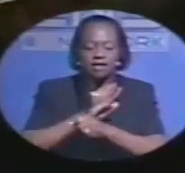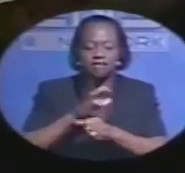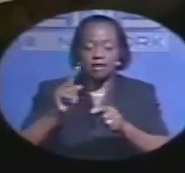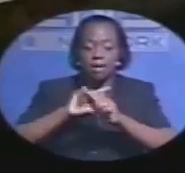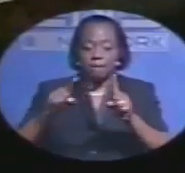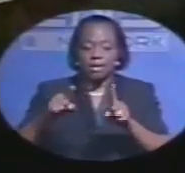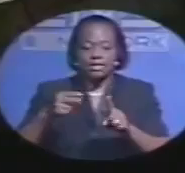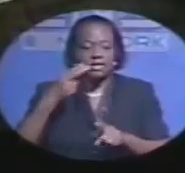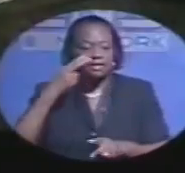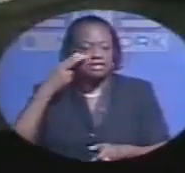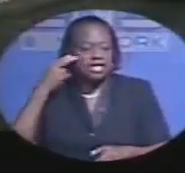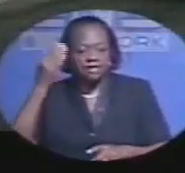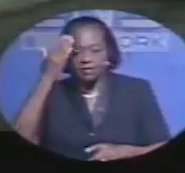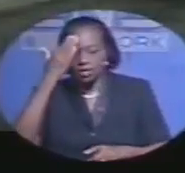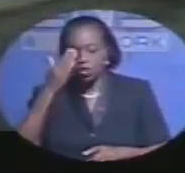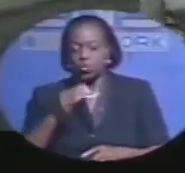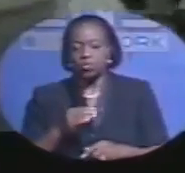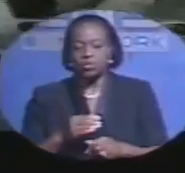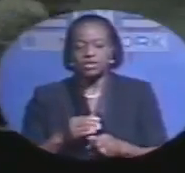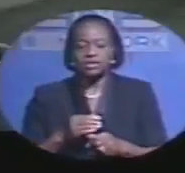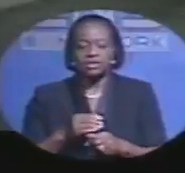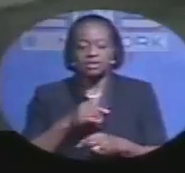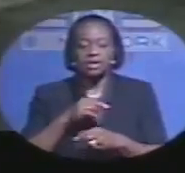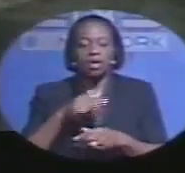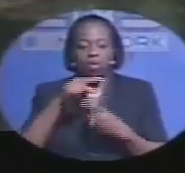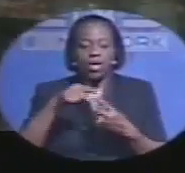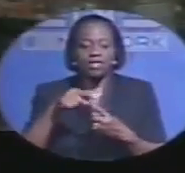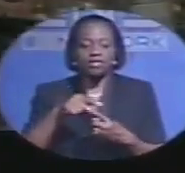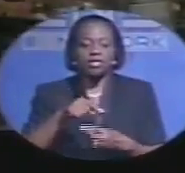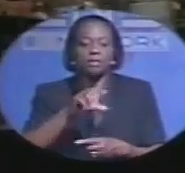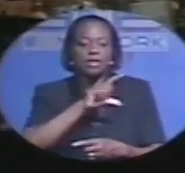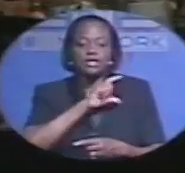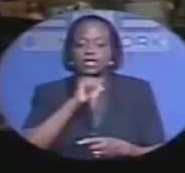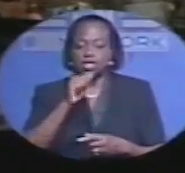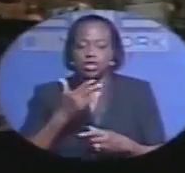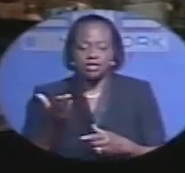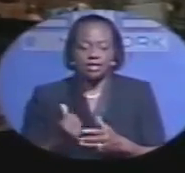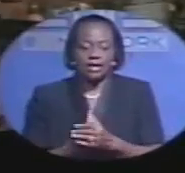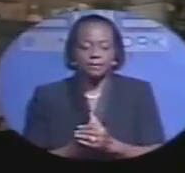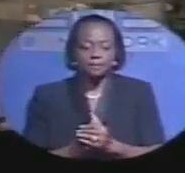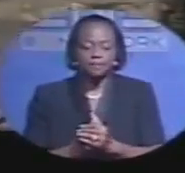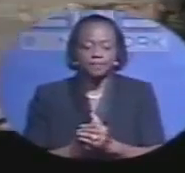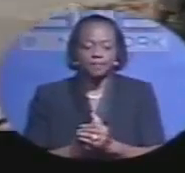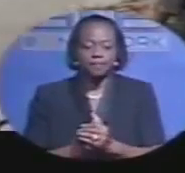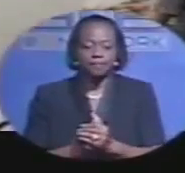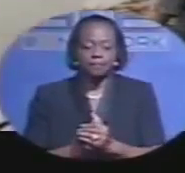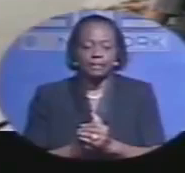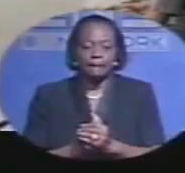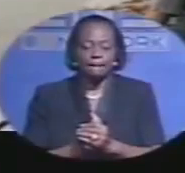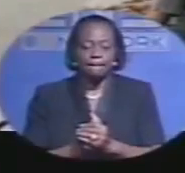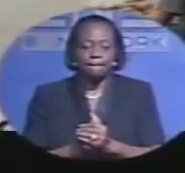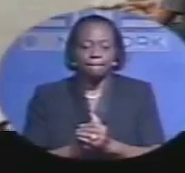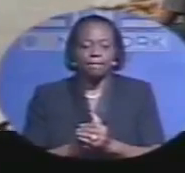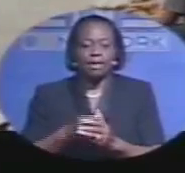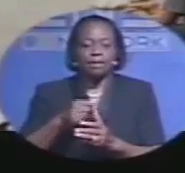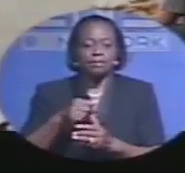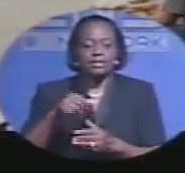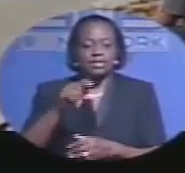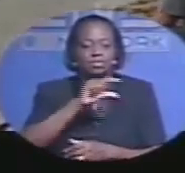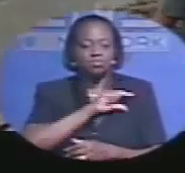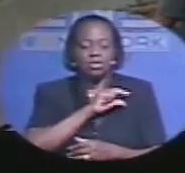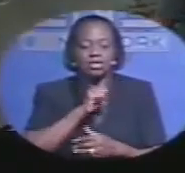police is on their beat. At the Potters Key dock, the vital sea link to the family islands, farmers and fishermen, Mr. Gray is